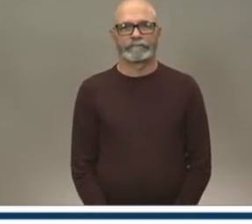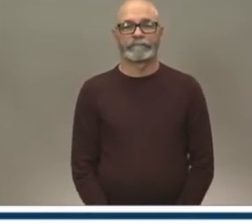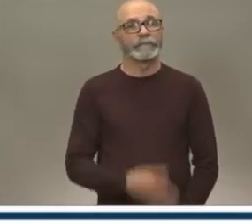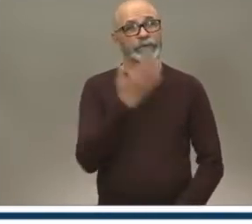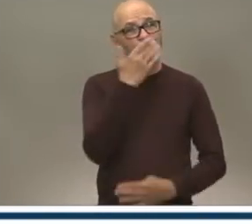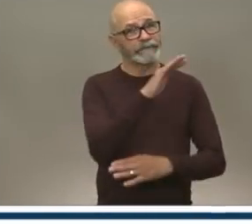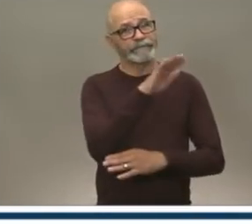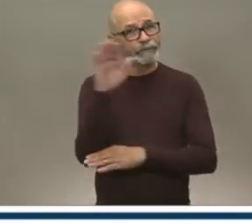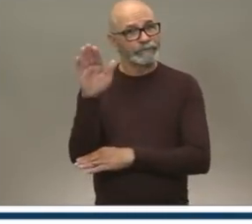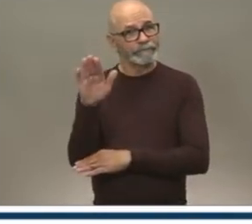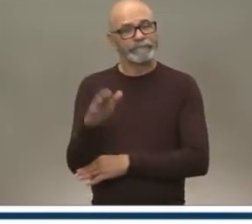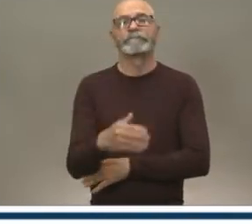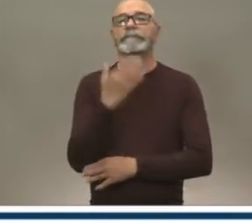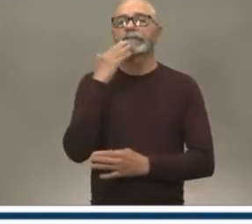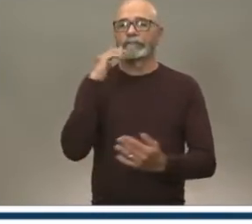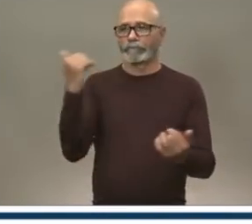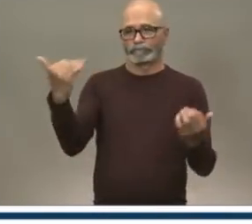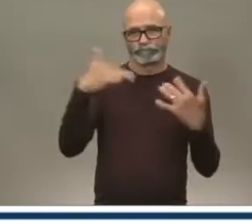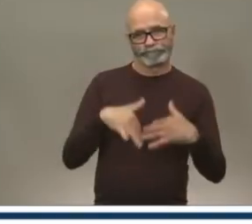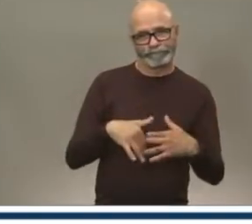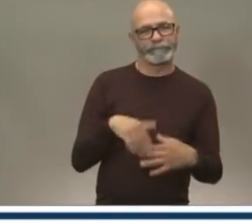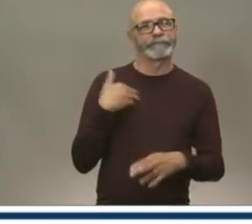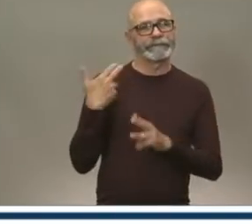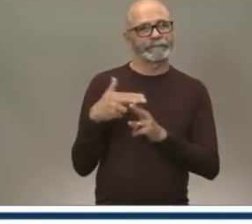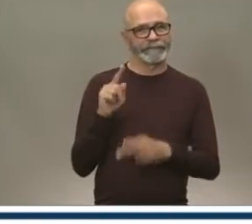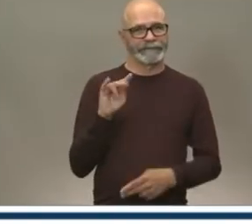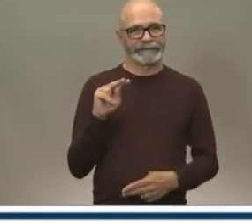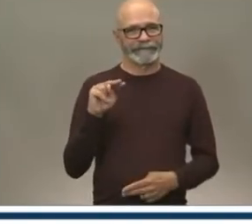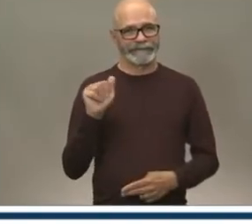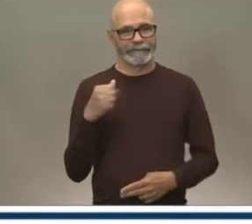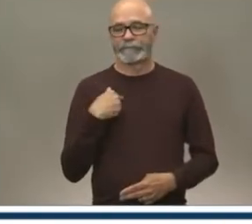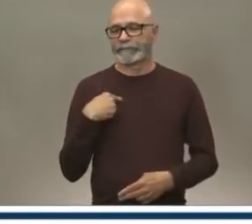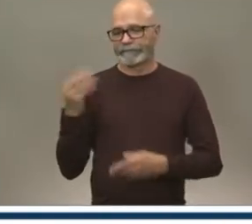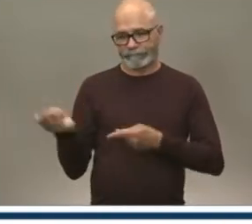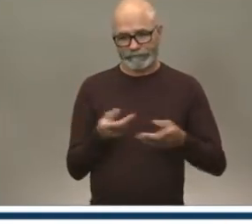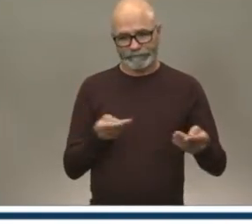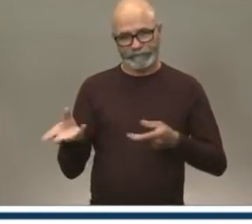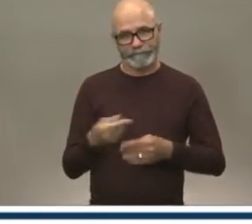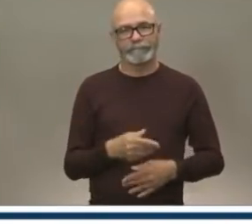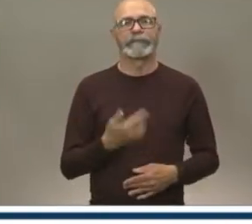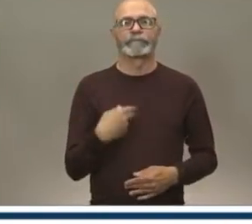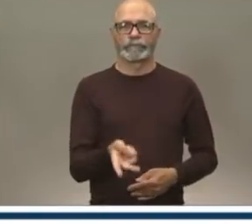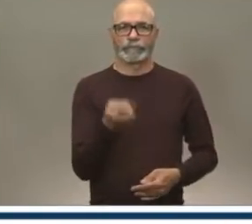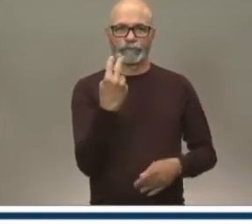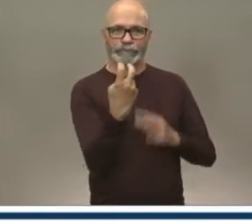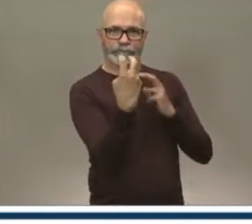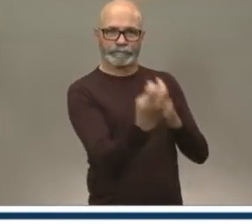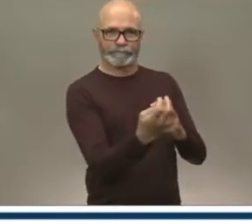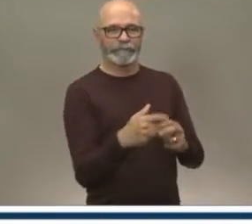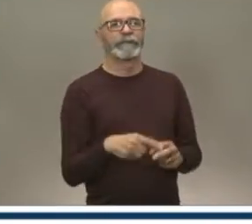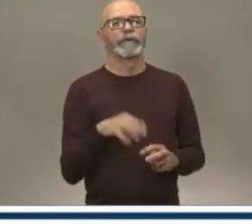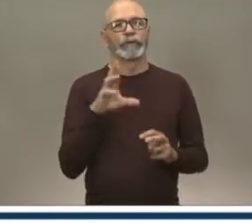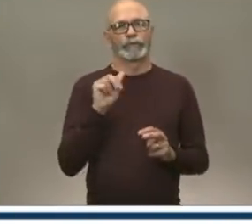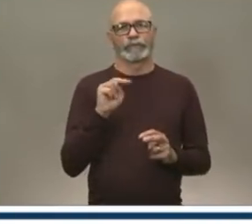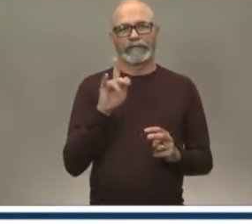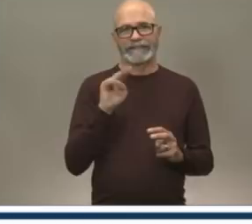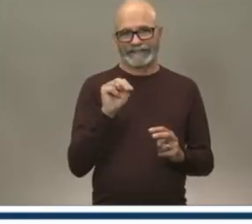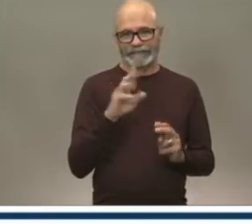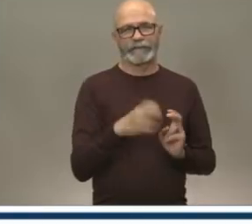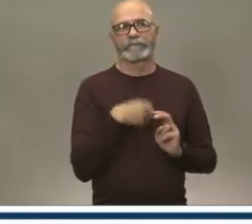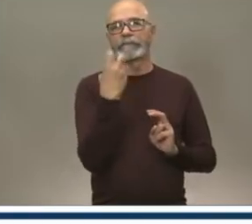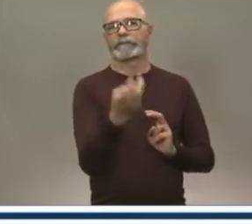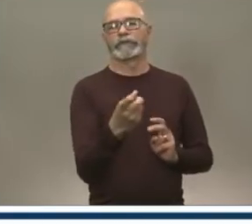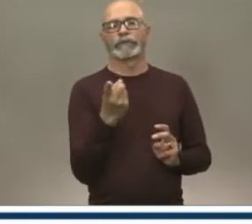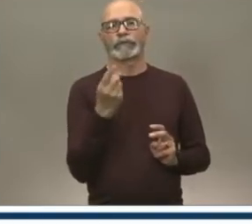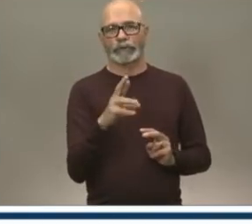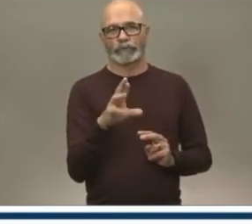Good afternoon and thank you for joining us. My name is Tina Tebow and I will be your moderator for today's briefing. Joining us today, the Honourable Ian Rankin, Premier of the